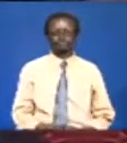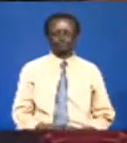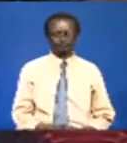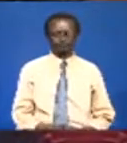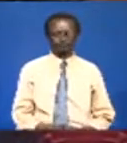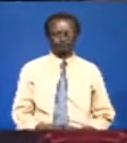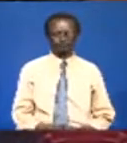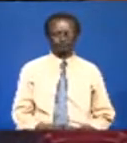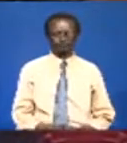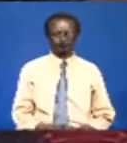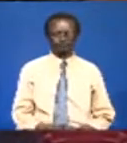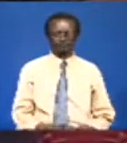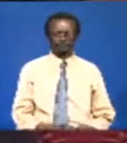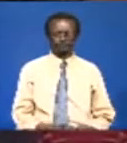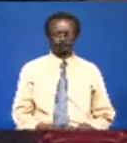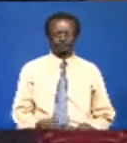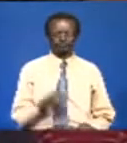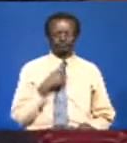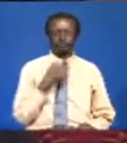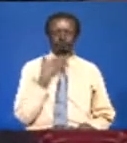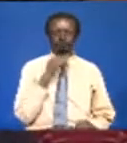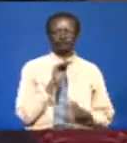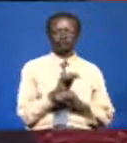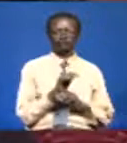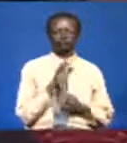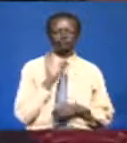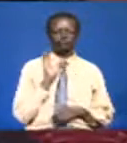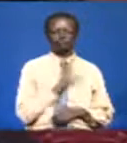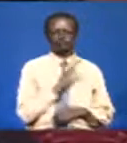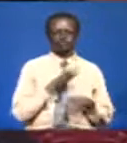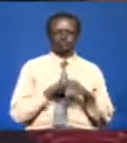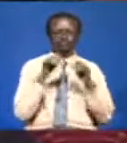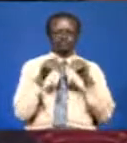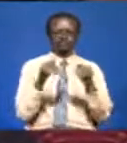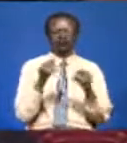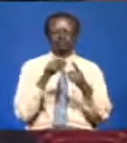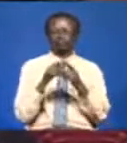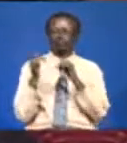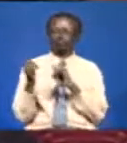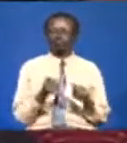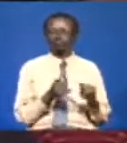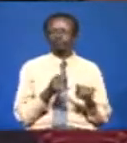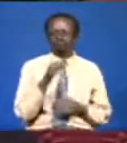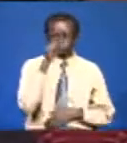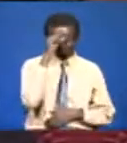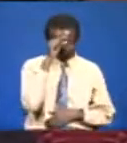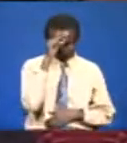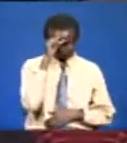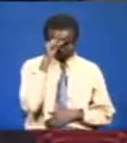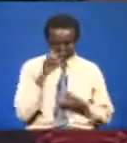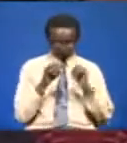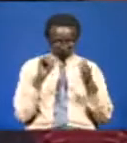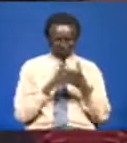Committee on Agriculture to invite the county executives for them to come before this